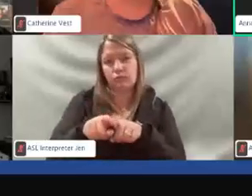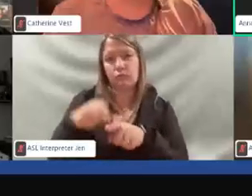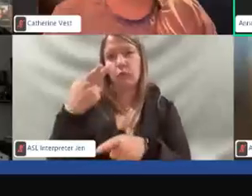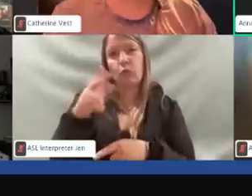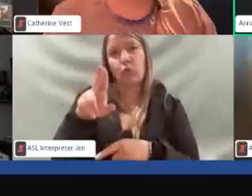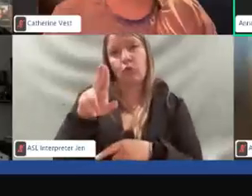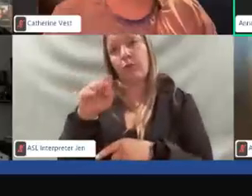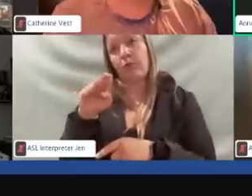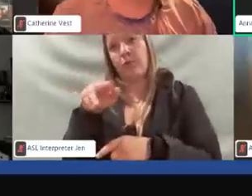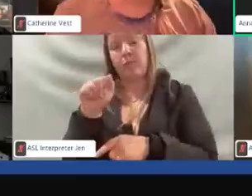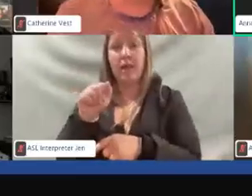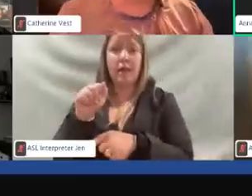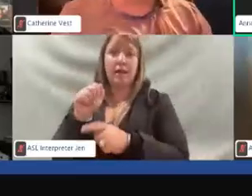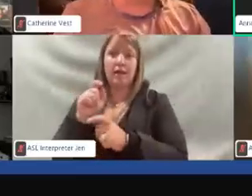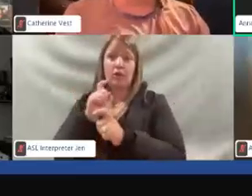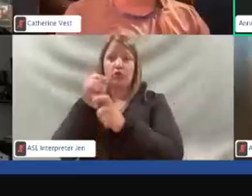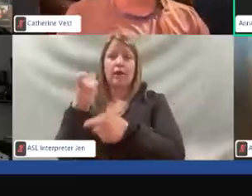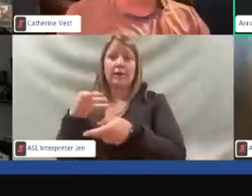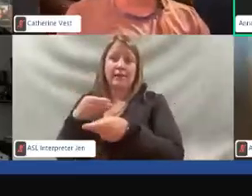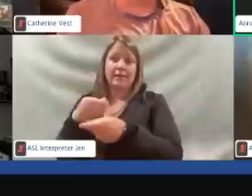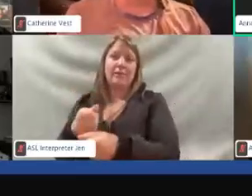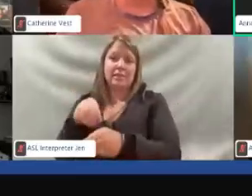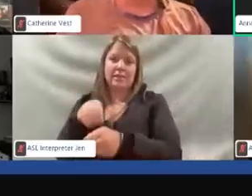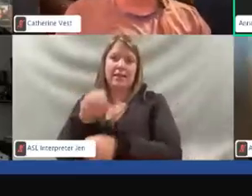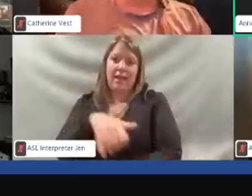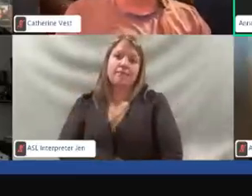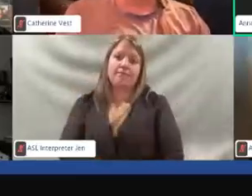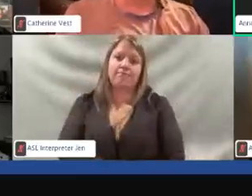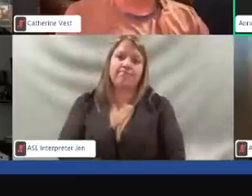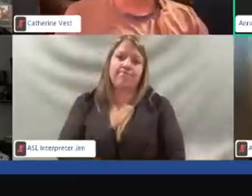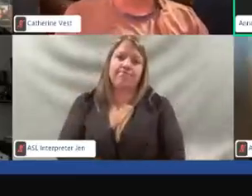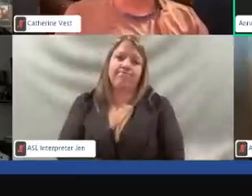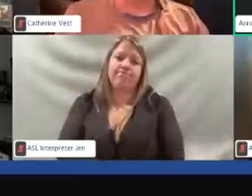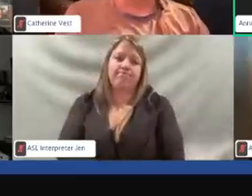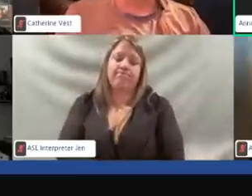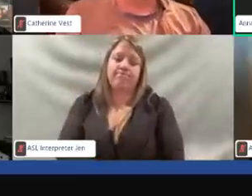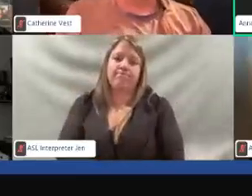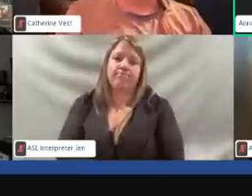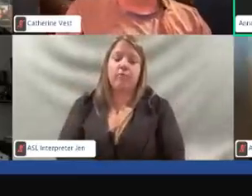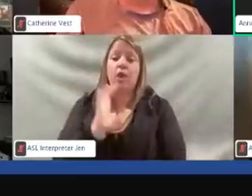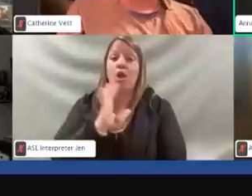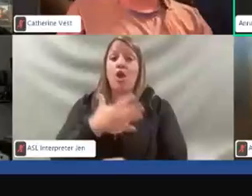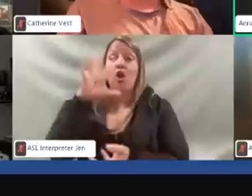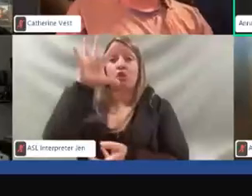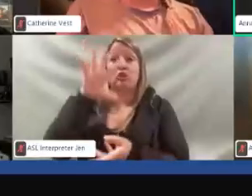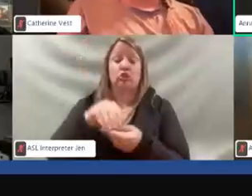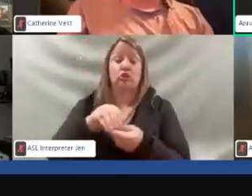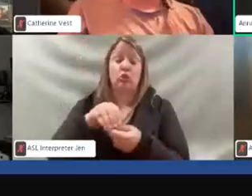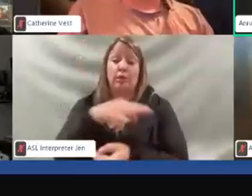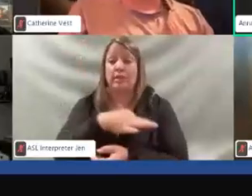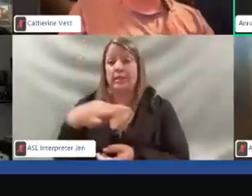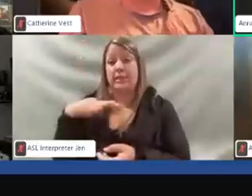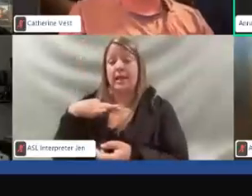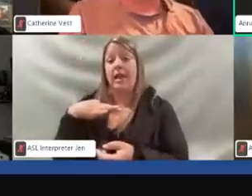Humana grant expenses in that. So our total personnel expenses